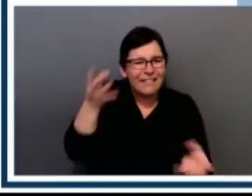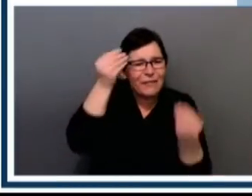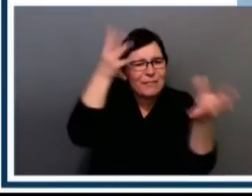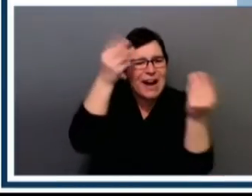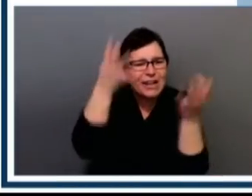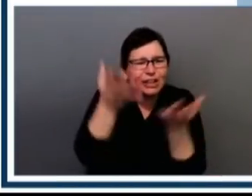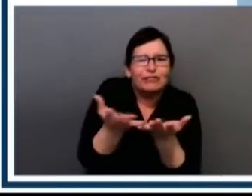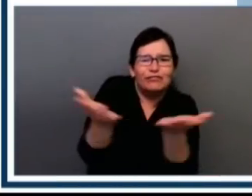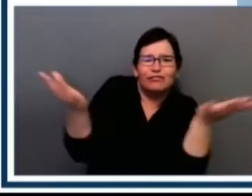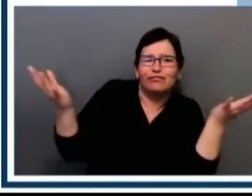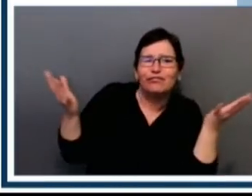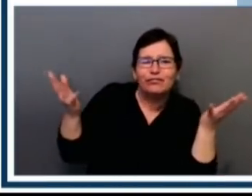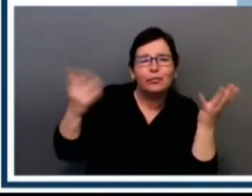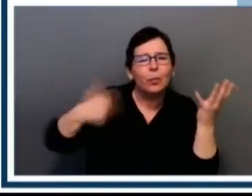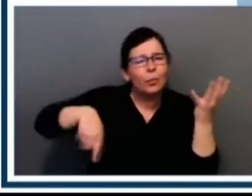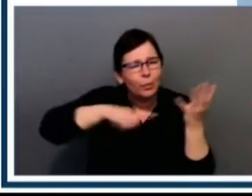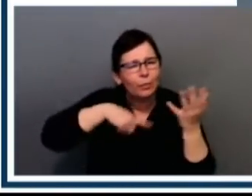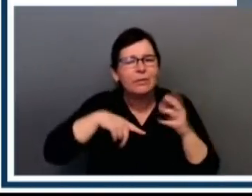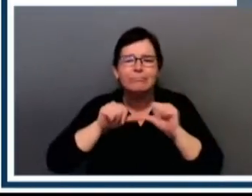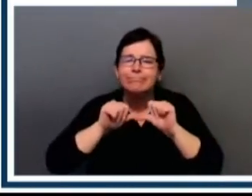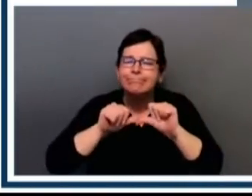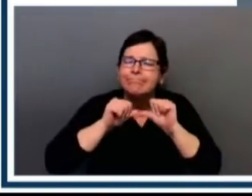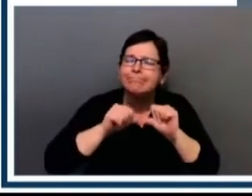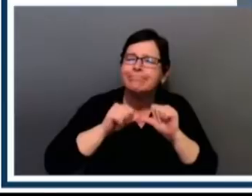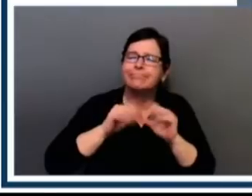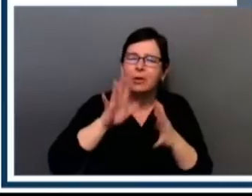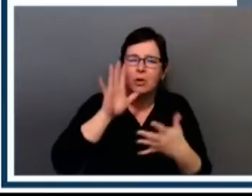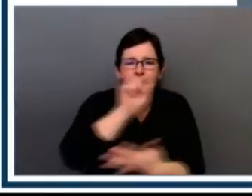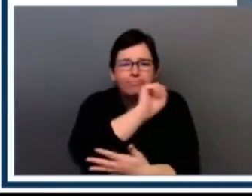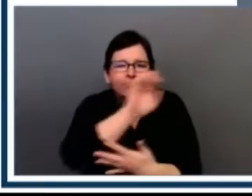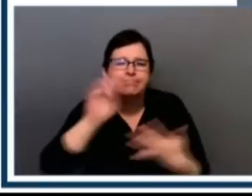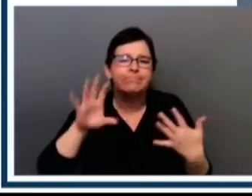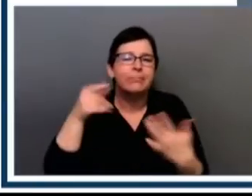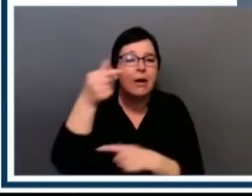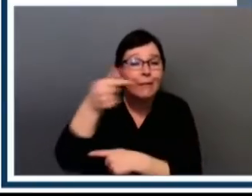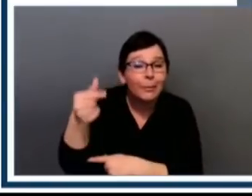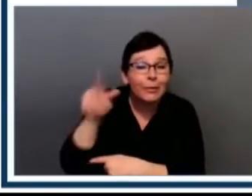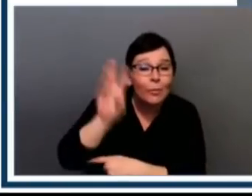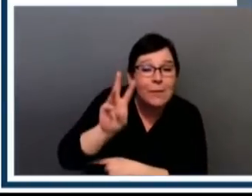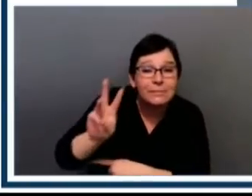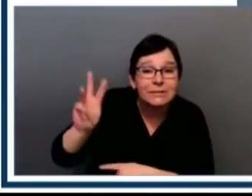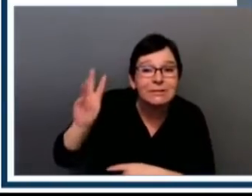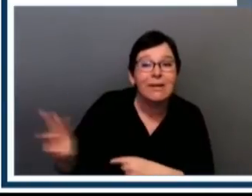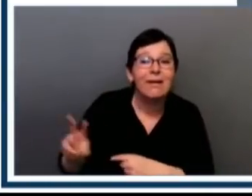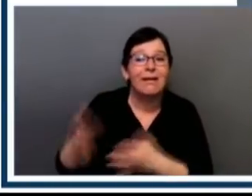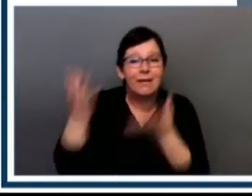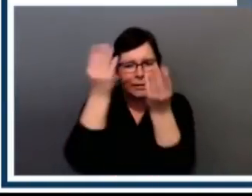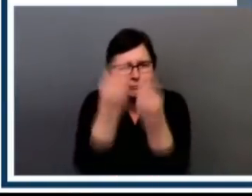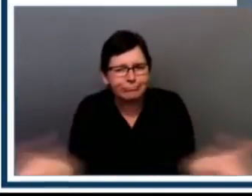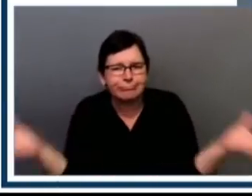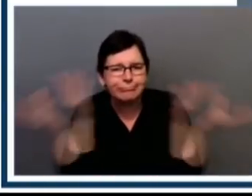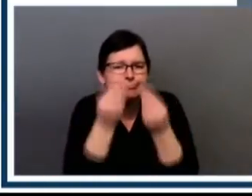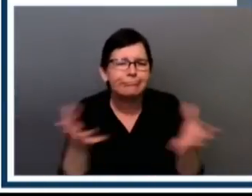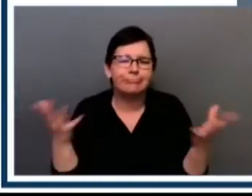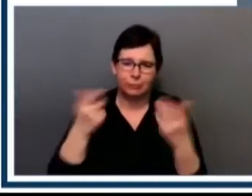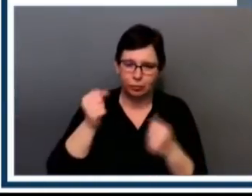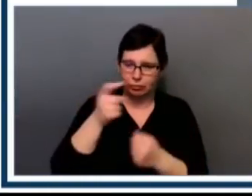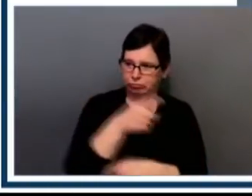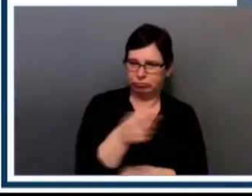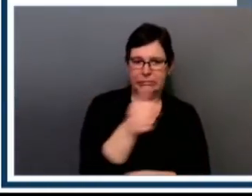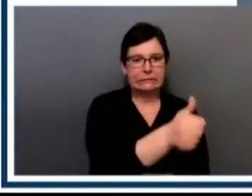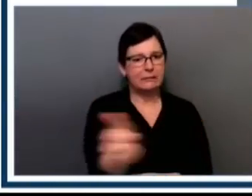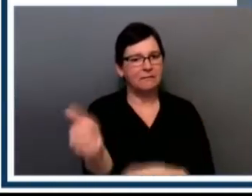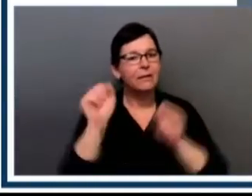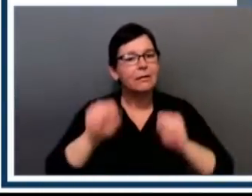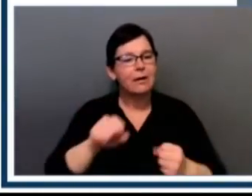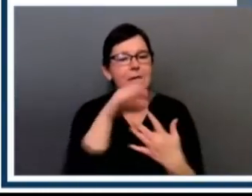and decisions around this. Yeah, thank you, Pat, and thank you, Dr. Strang, for that. And it's absolutely it's okay. It's normal to